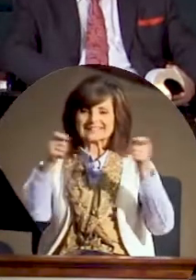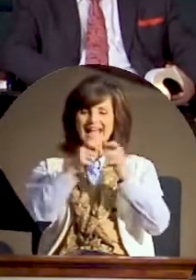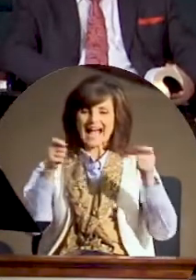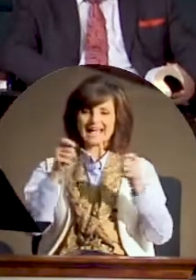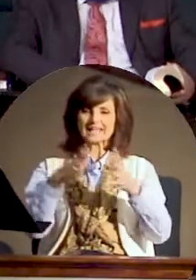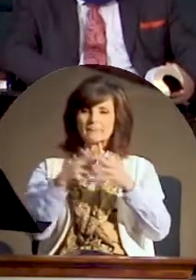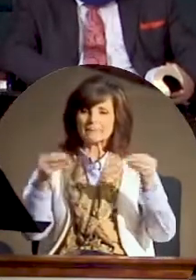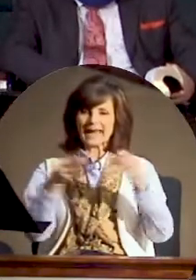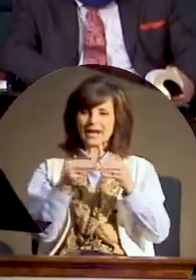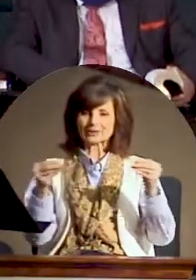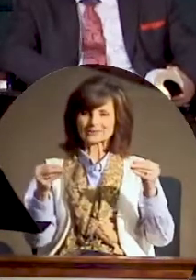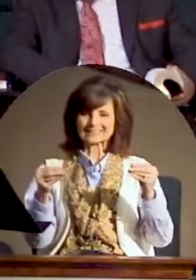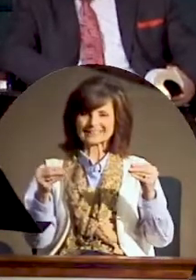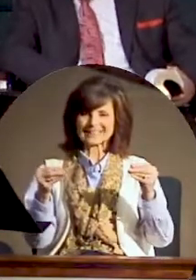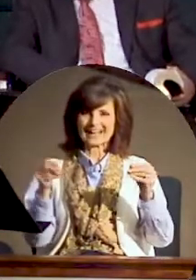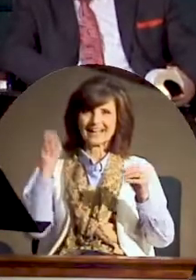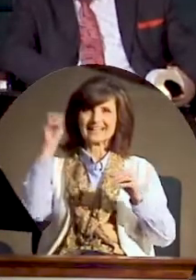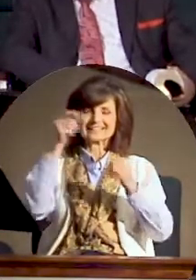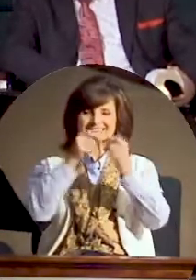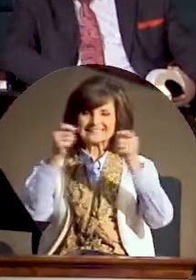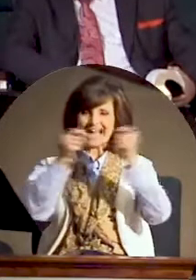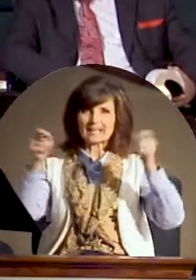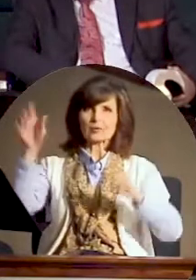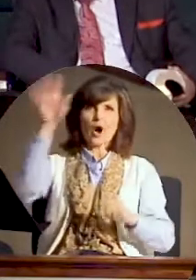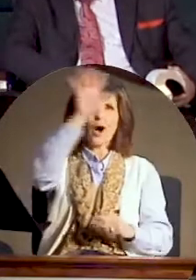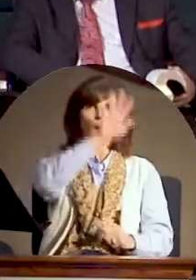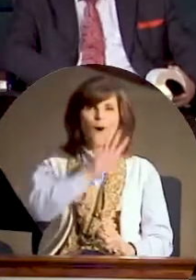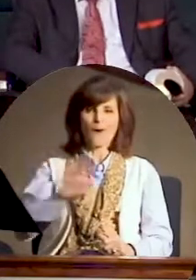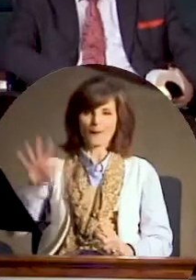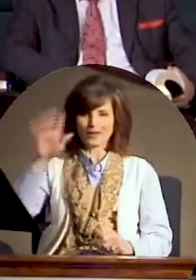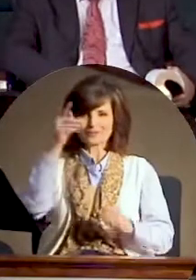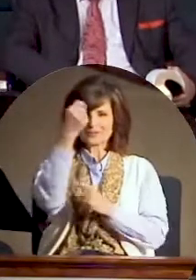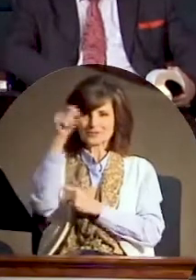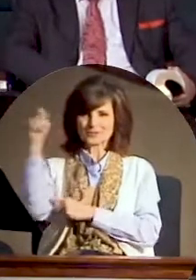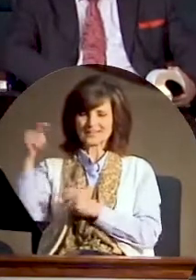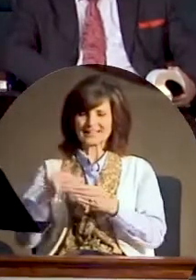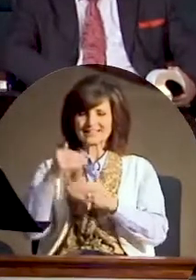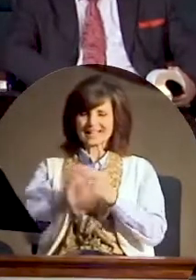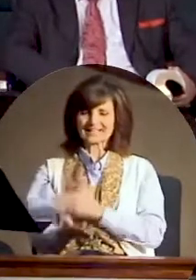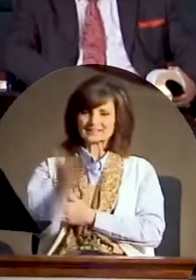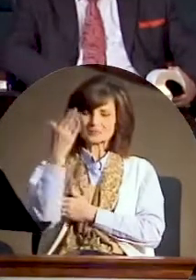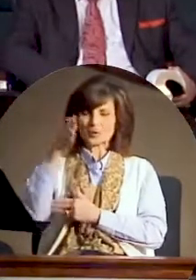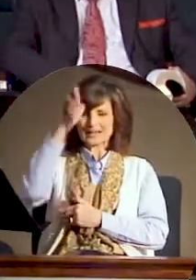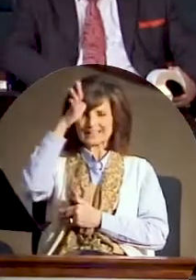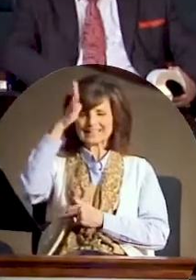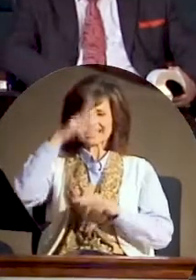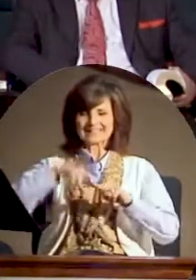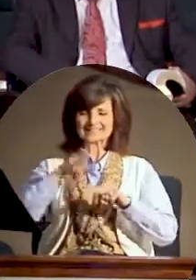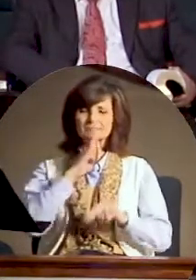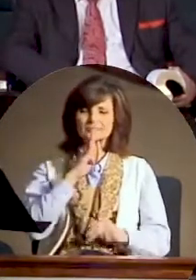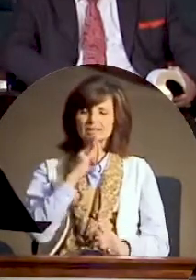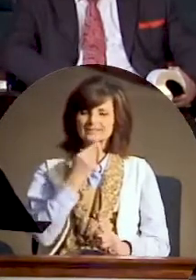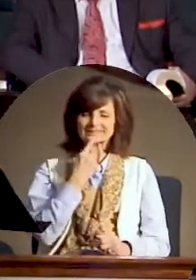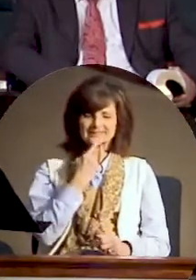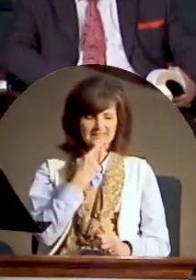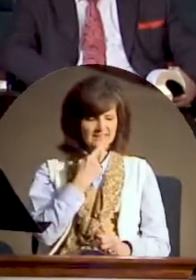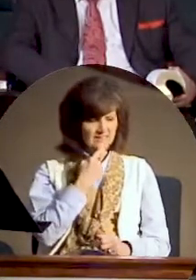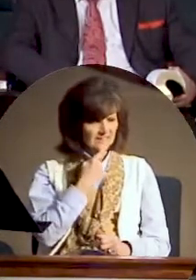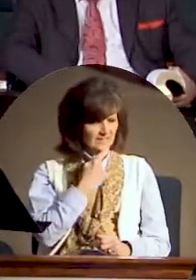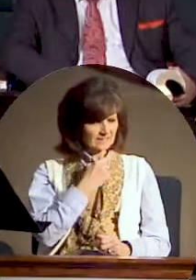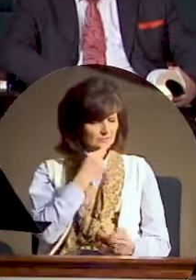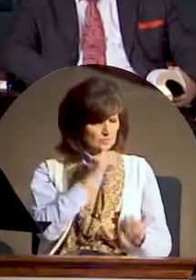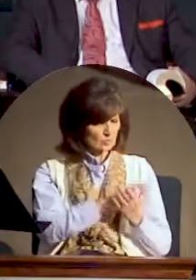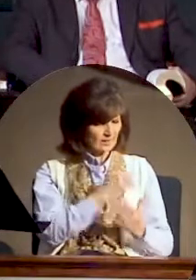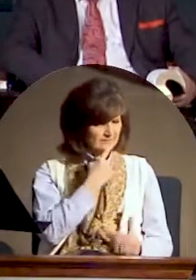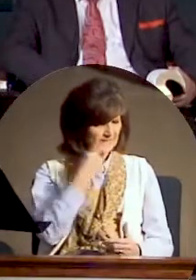pears. Just tied them all over that tree. Next morning his daddy was sitting at breakfast and he said to his mama, he said, man,